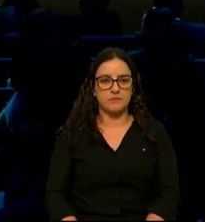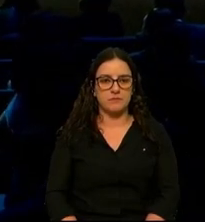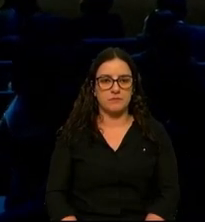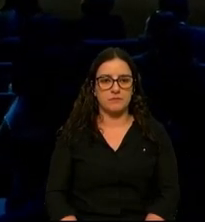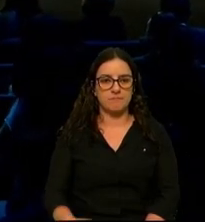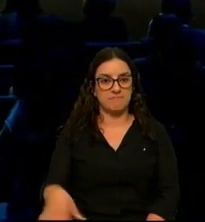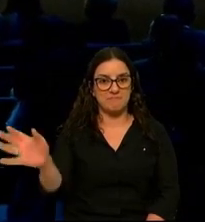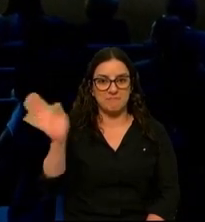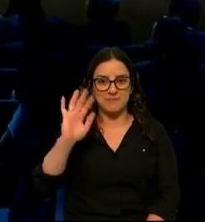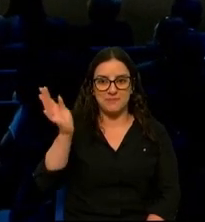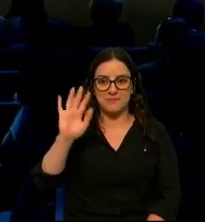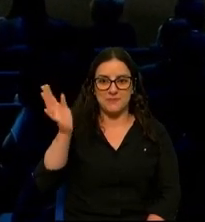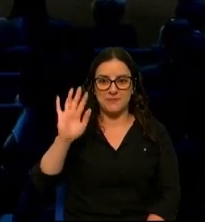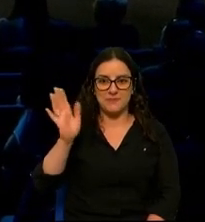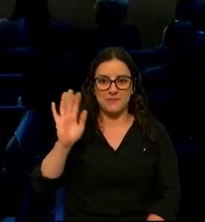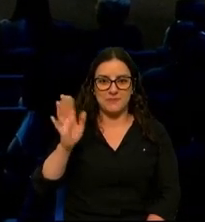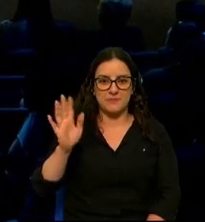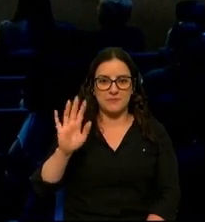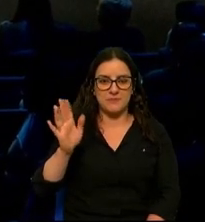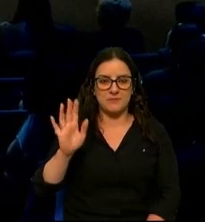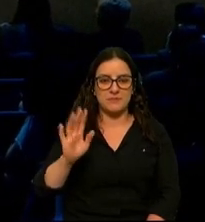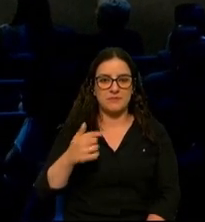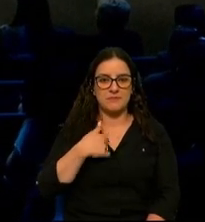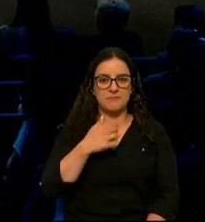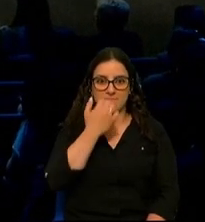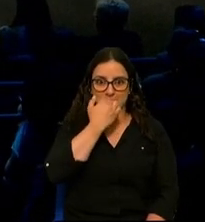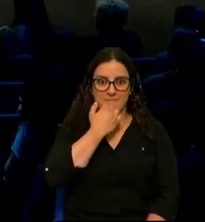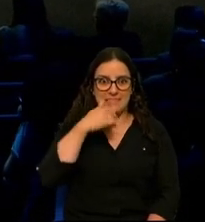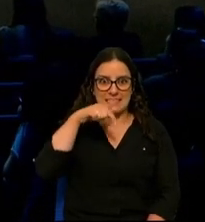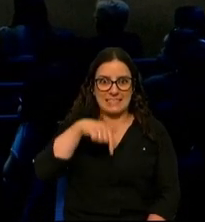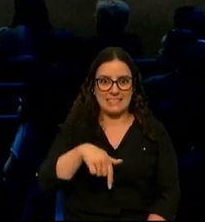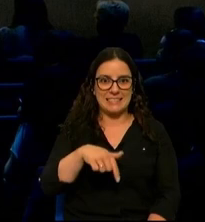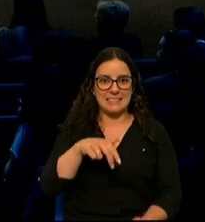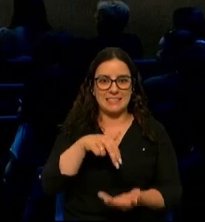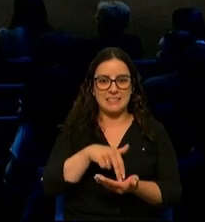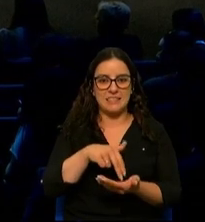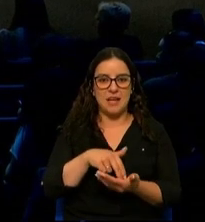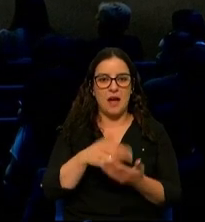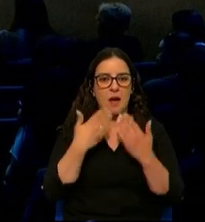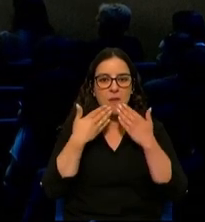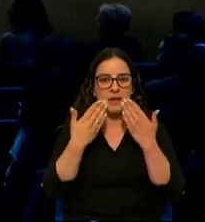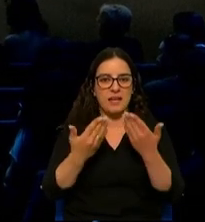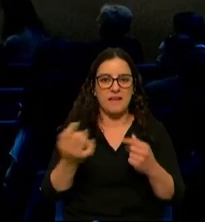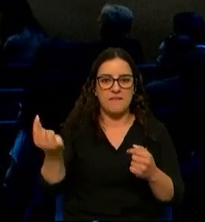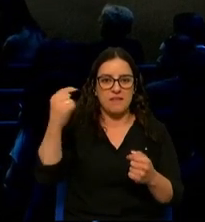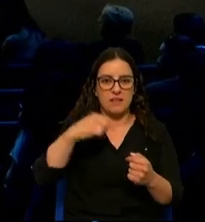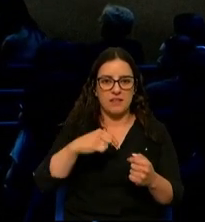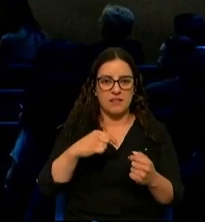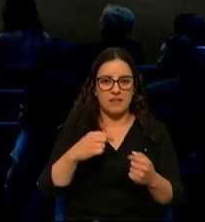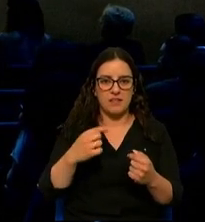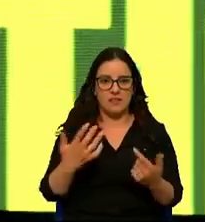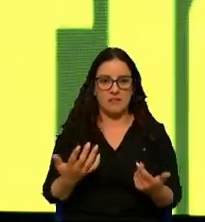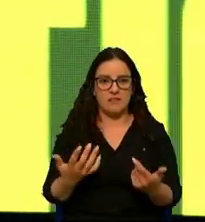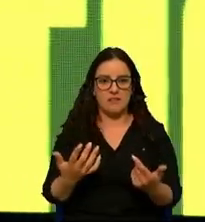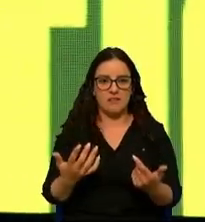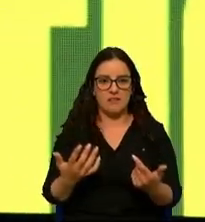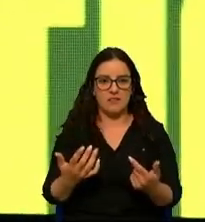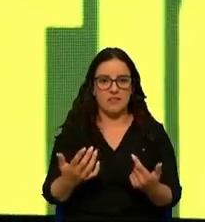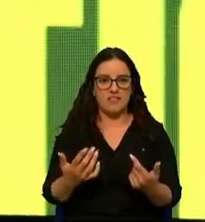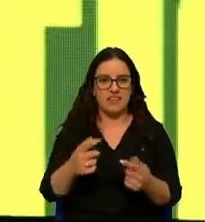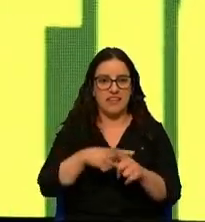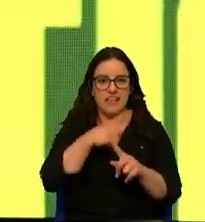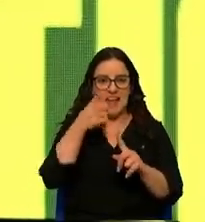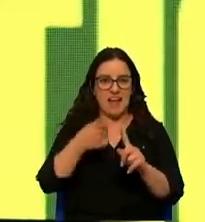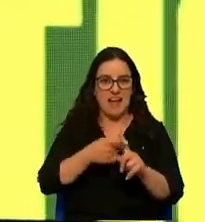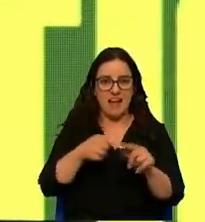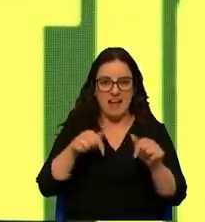Hello. What a pleasure to be here. Thank you so much for coming. What a decade, what a year, and what a